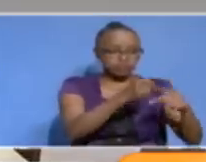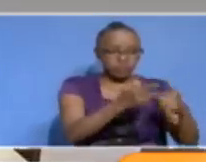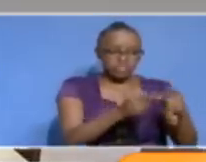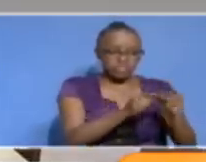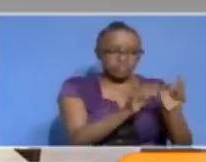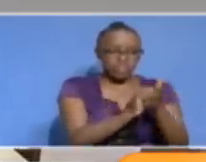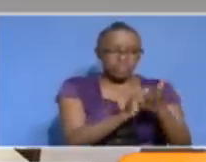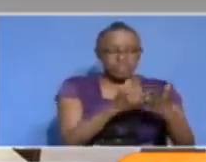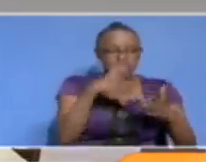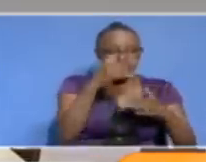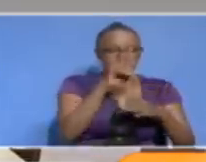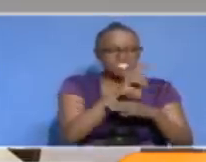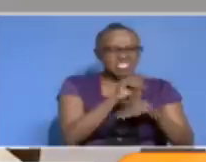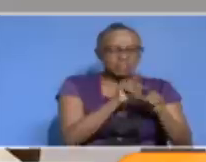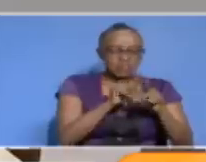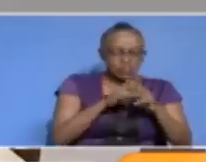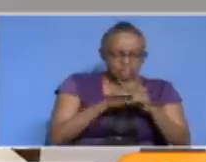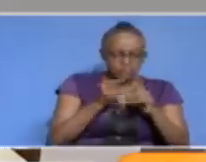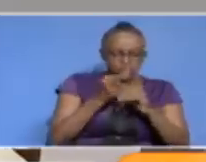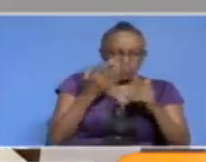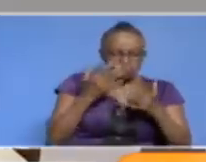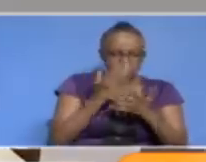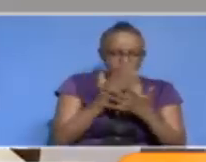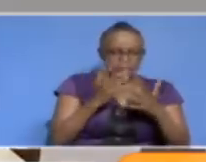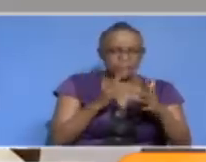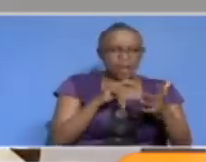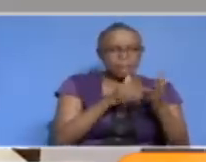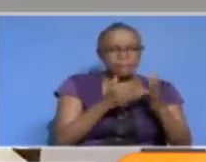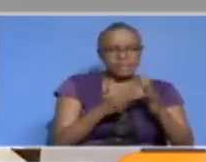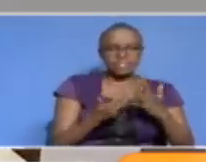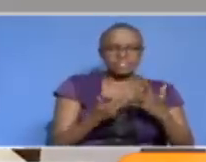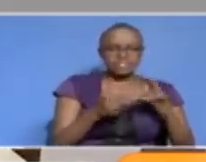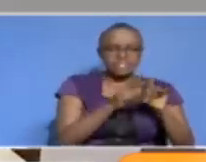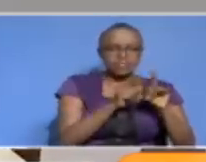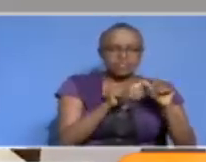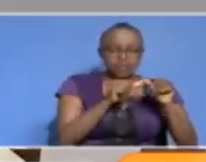built in a day. We start from somewhere, but